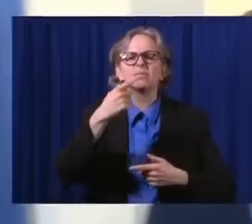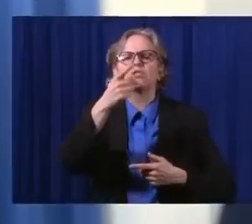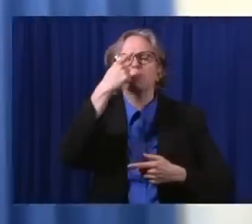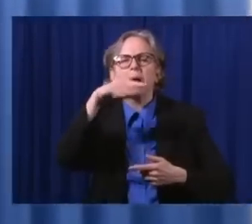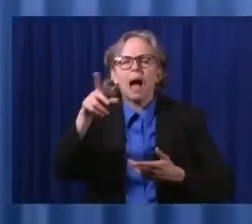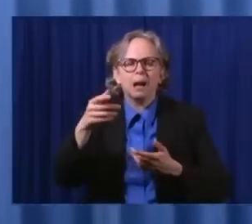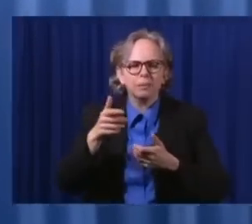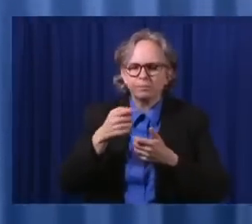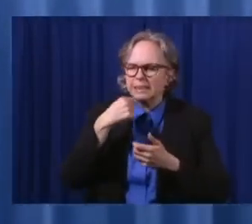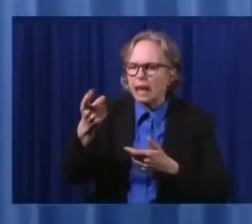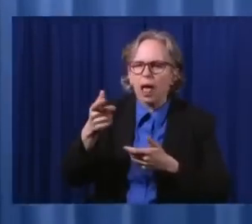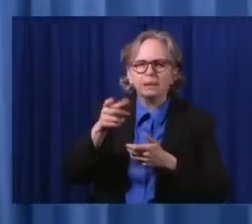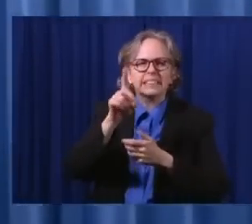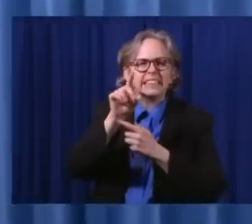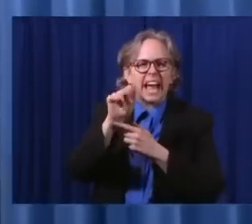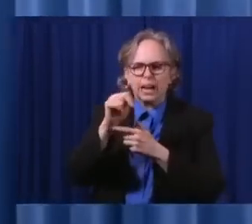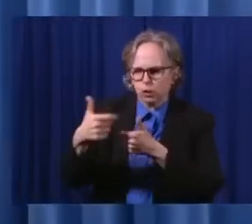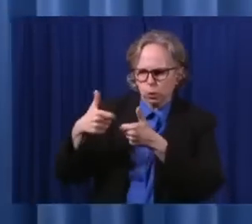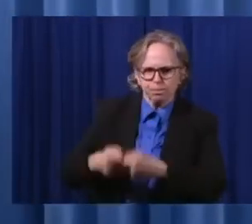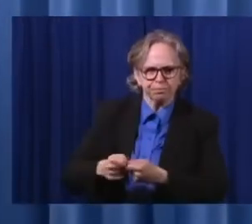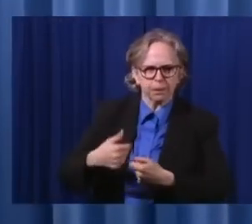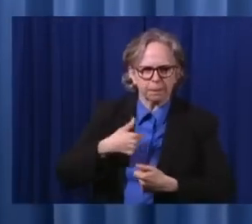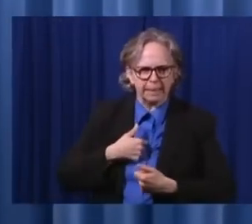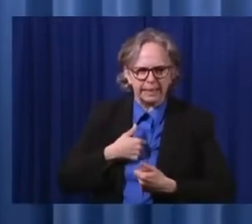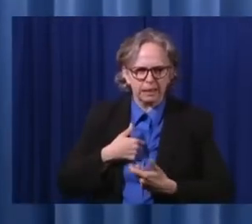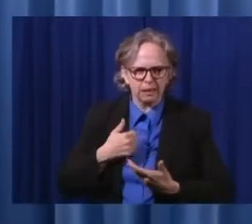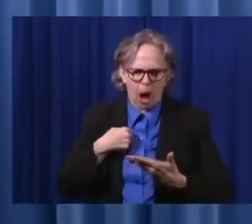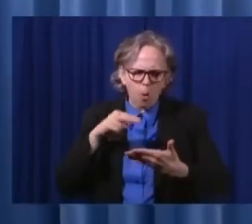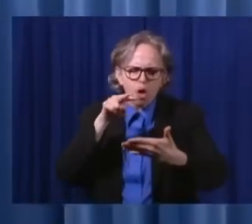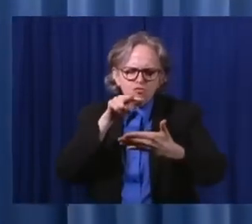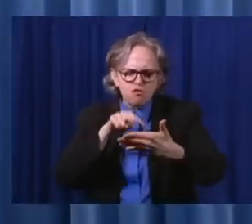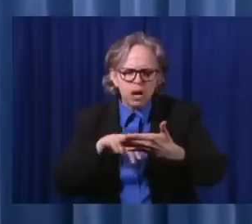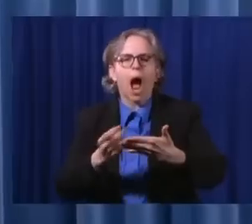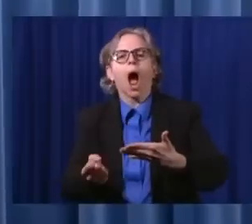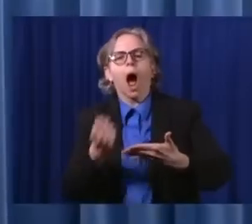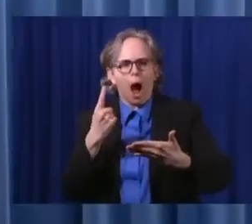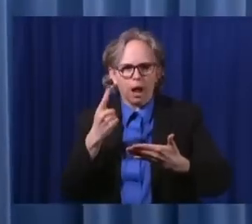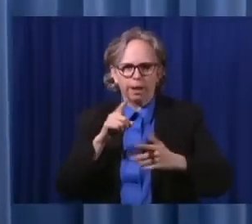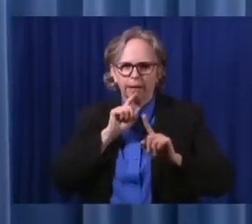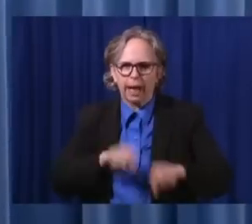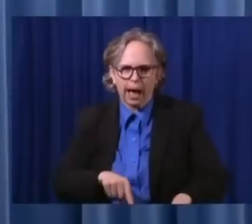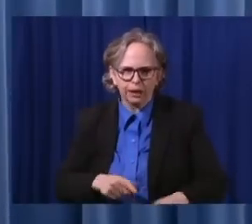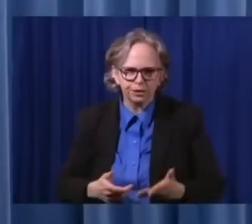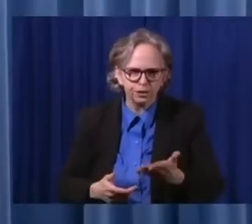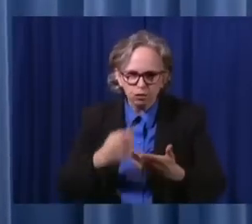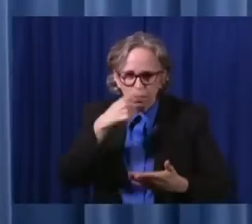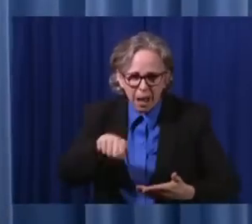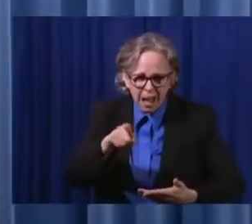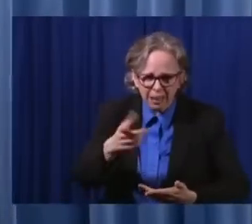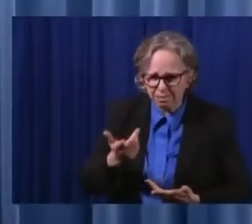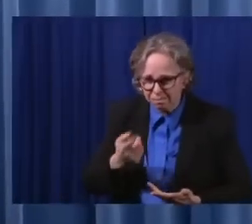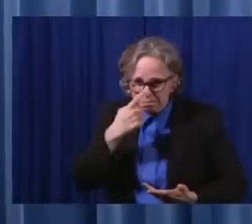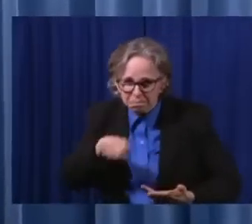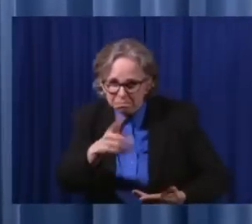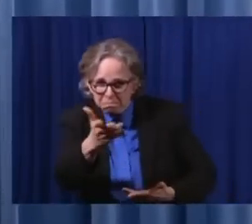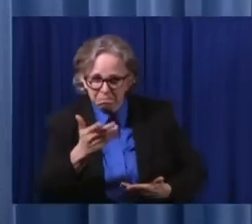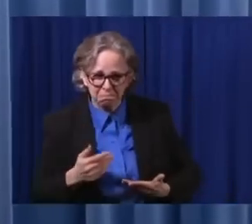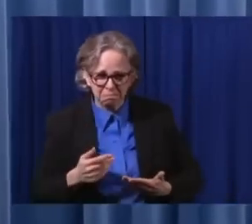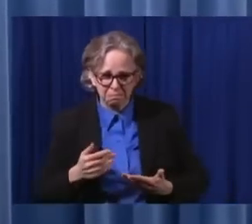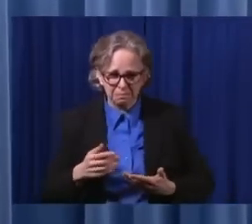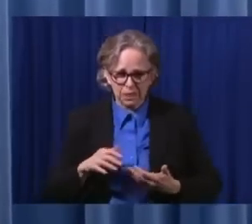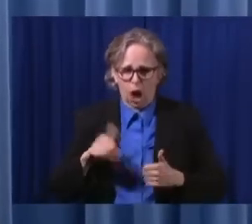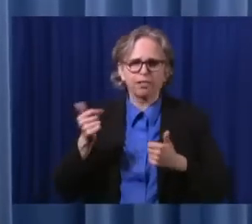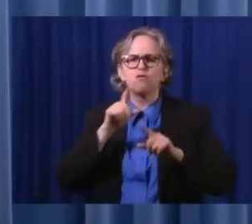could Okay. text to John, we'll take it and we'll try to get it done real quick, and then we'll get somebody else up here to do a question now, and